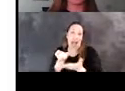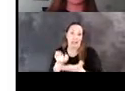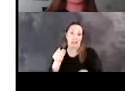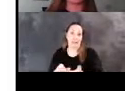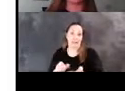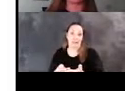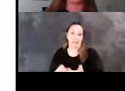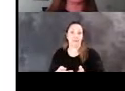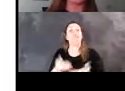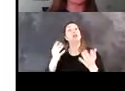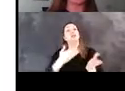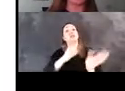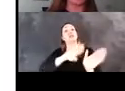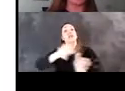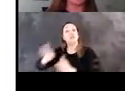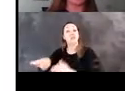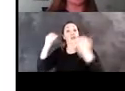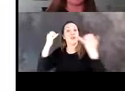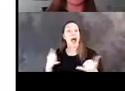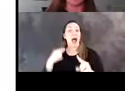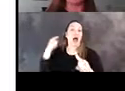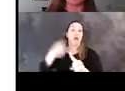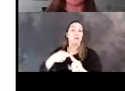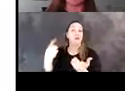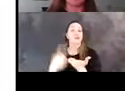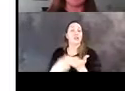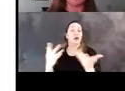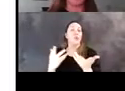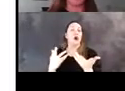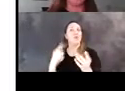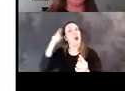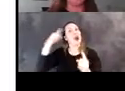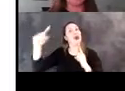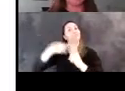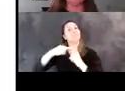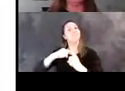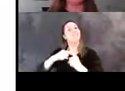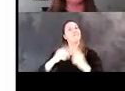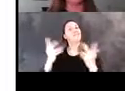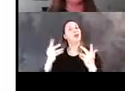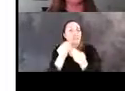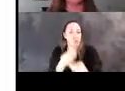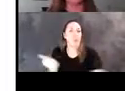All right, so now we're going to switch gears a little bit to the more optimistic part, the solutions.